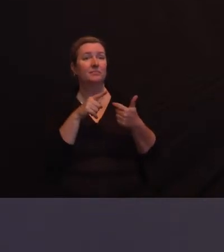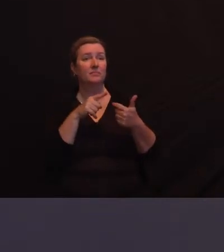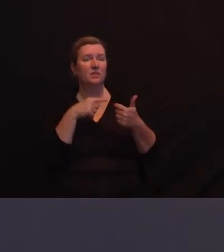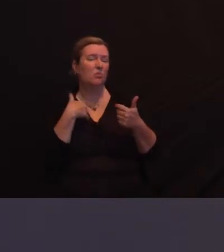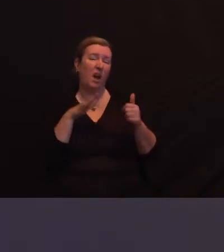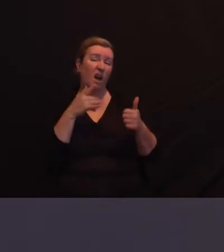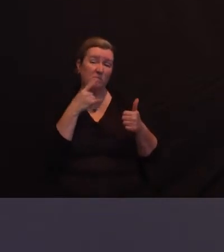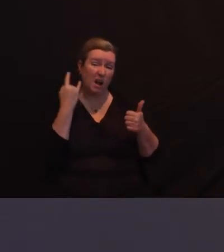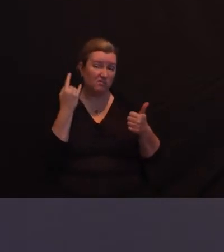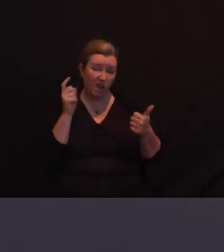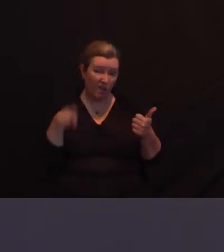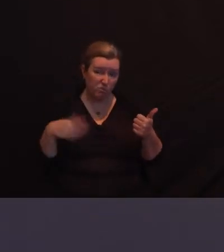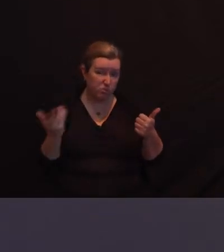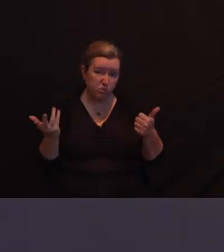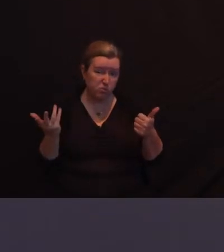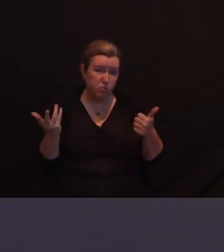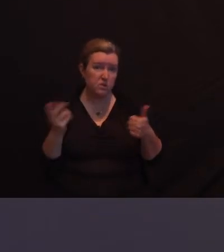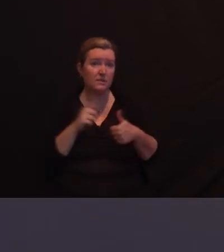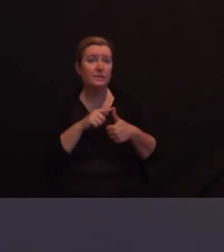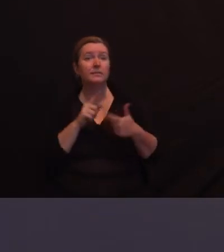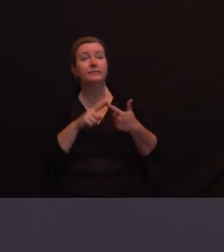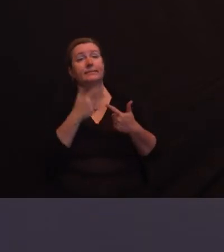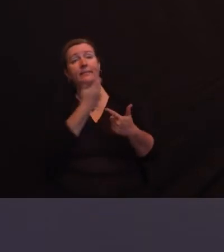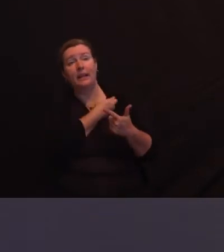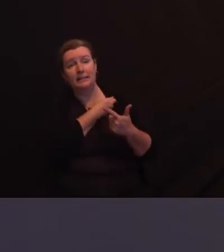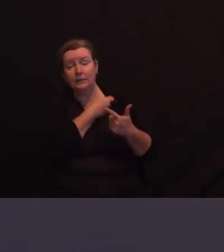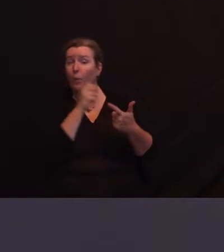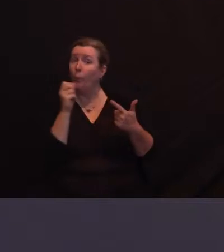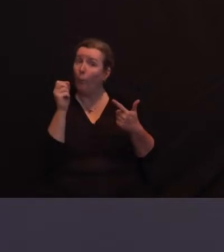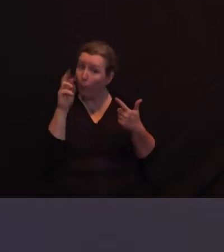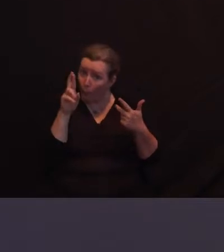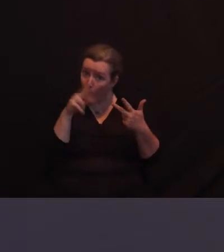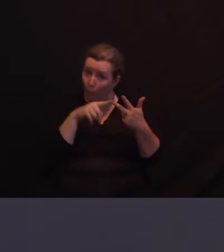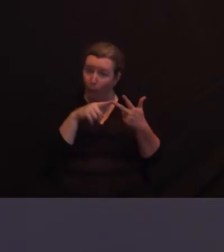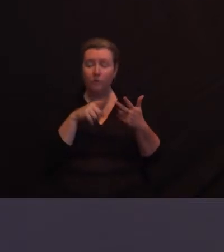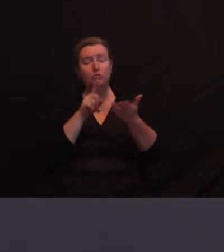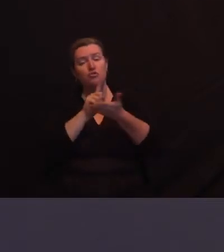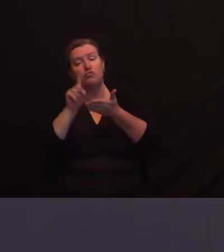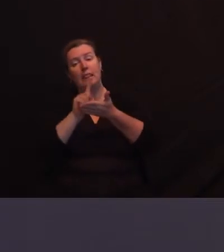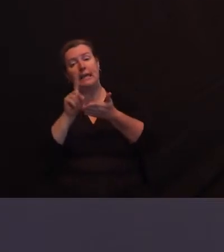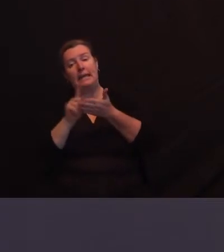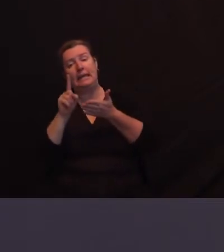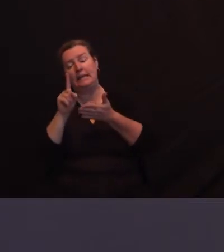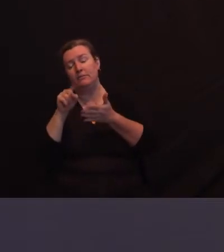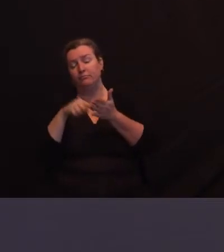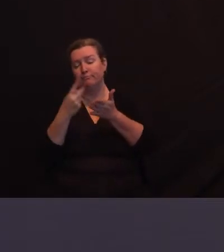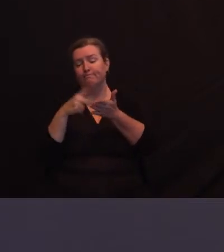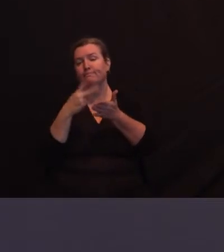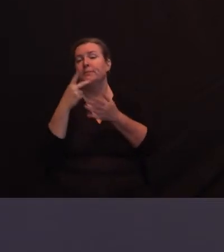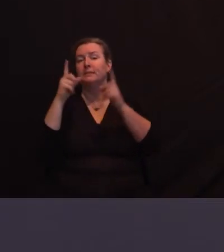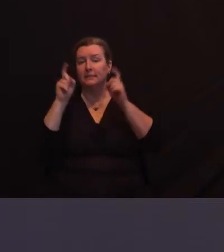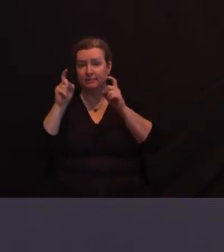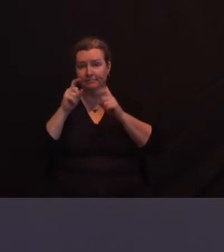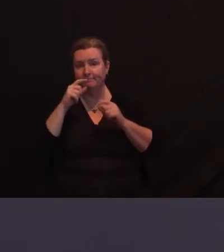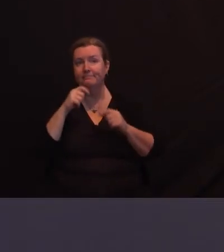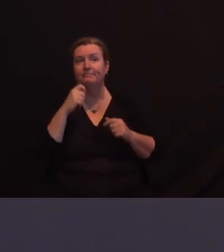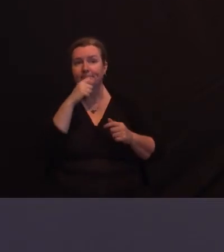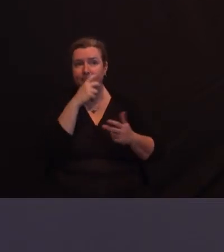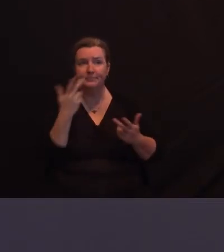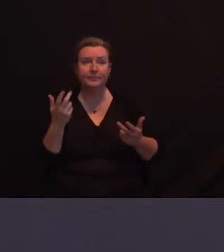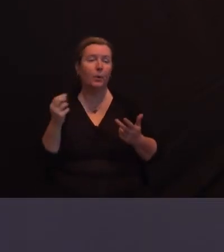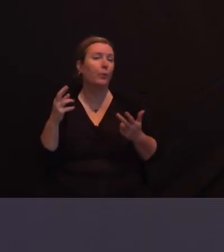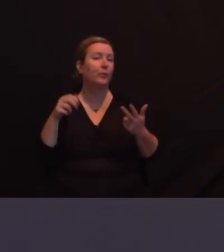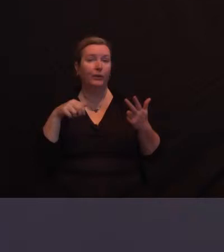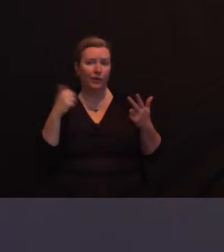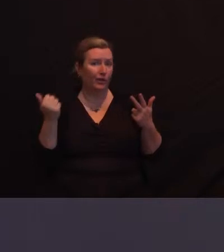and now vaccination and or high-frequency testing, in addition to many of the other steps that most